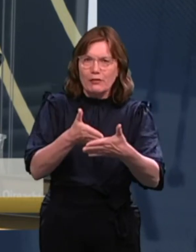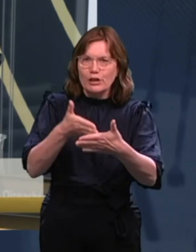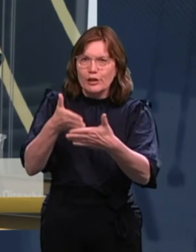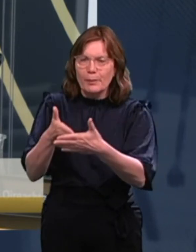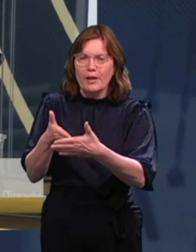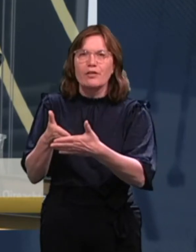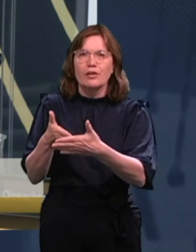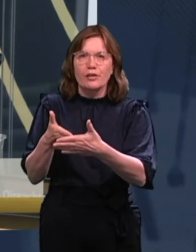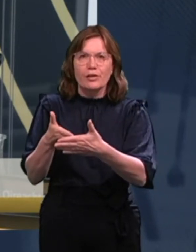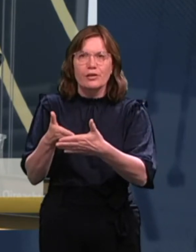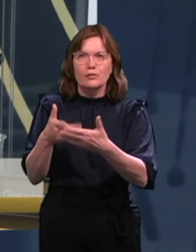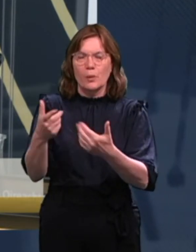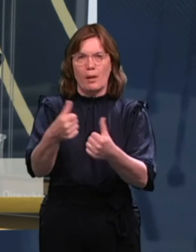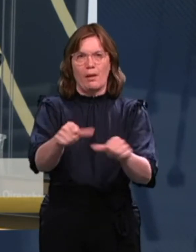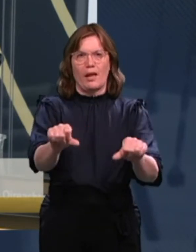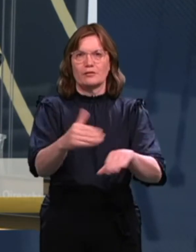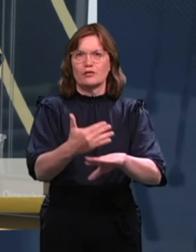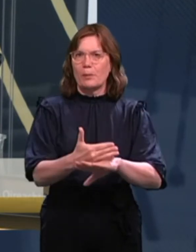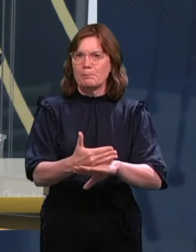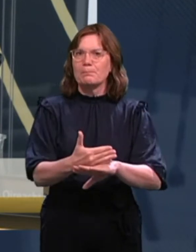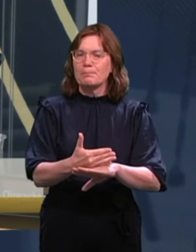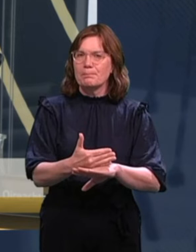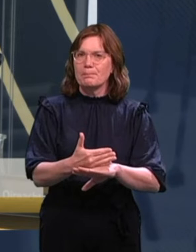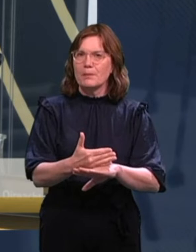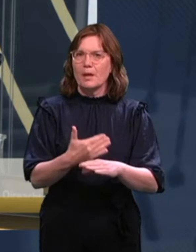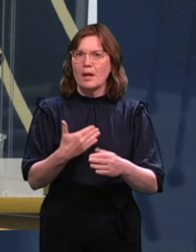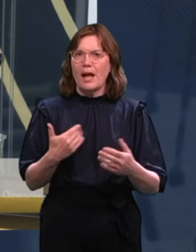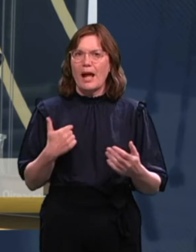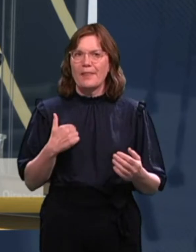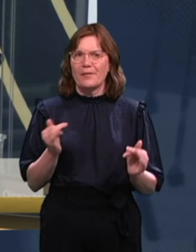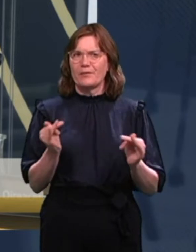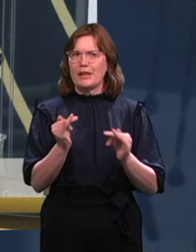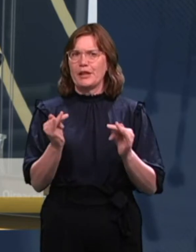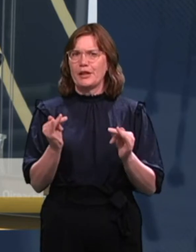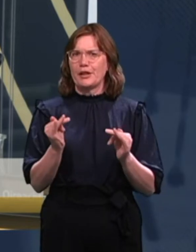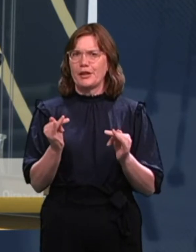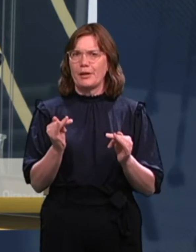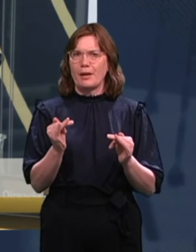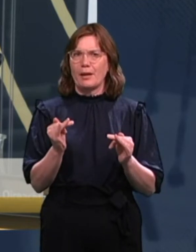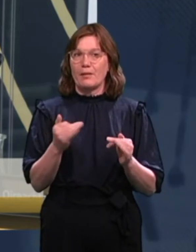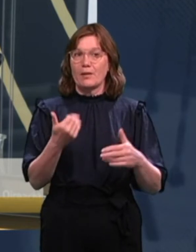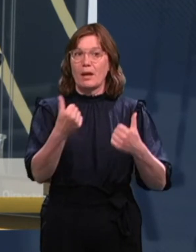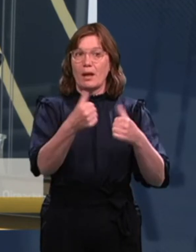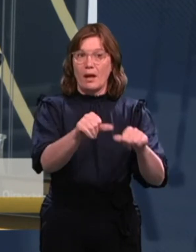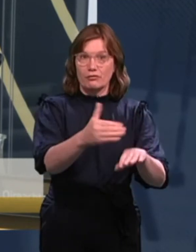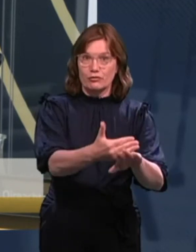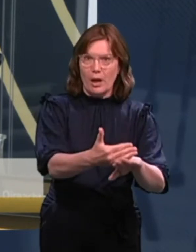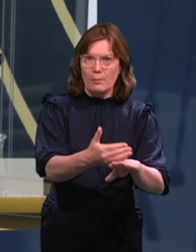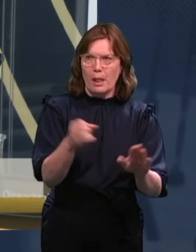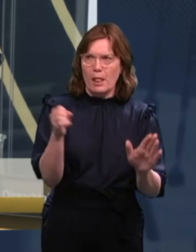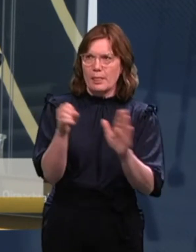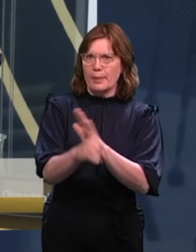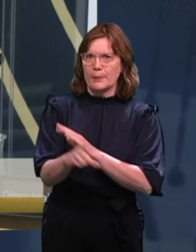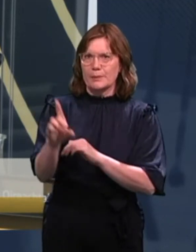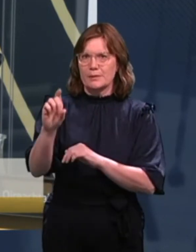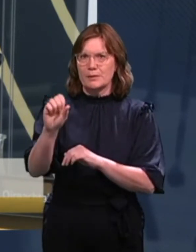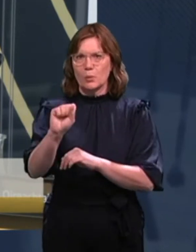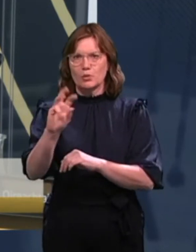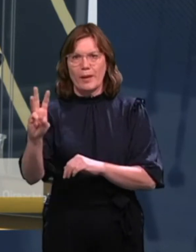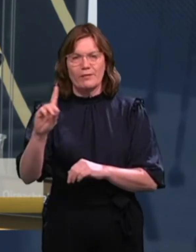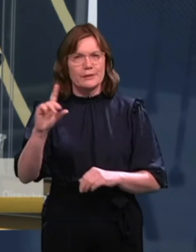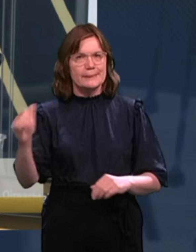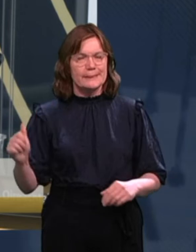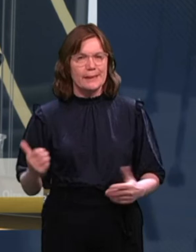to employment, and a fear and a dread of losing entitlements, I think is what's coming across